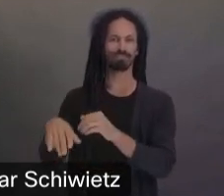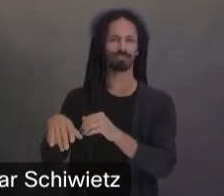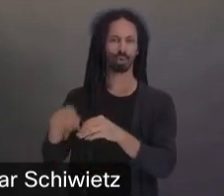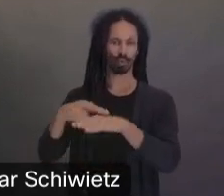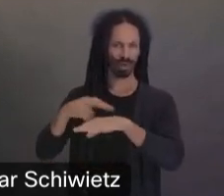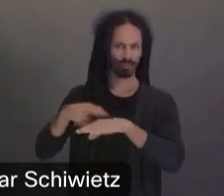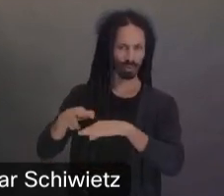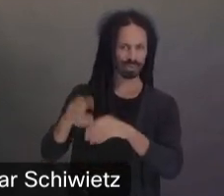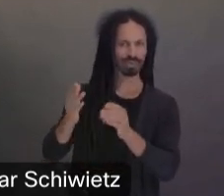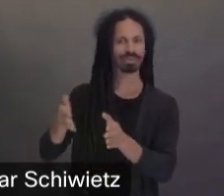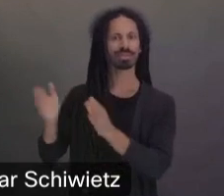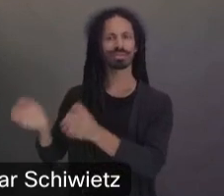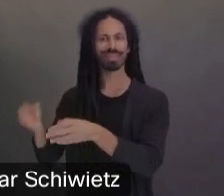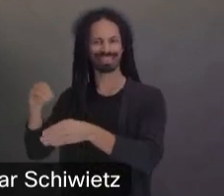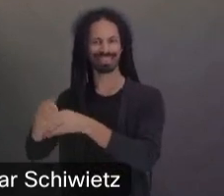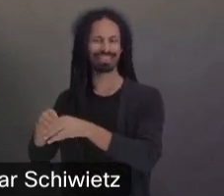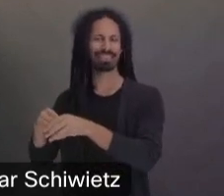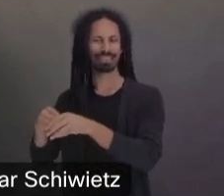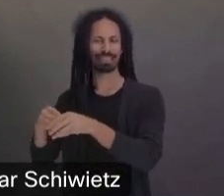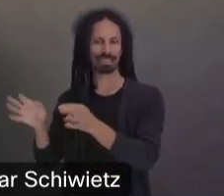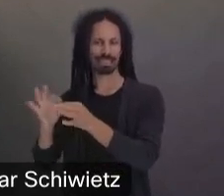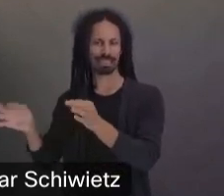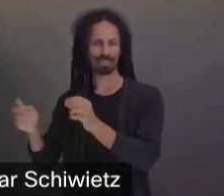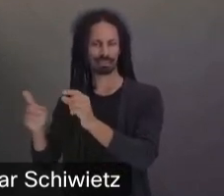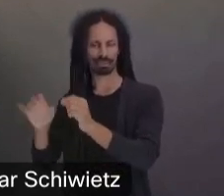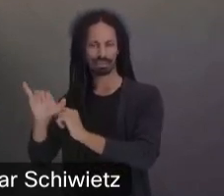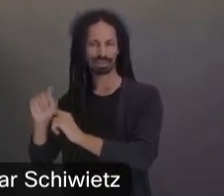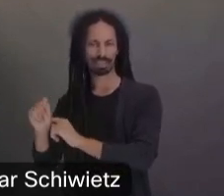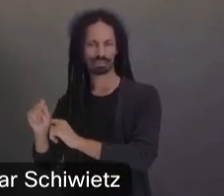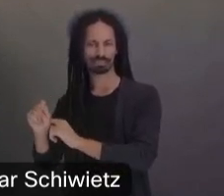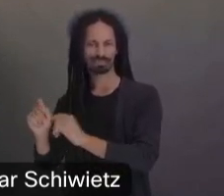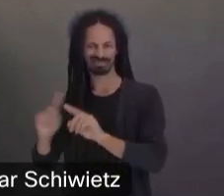N.D. end of parenthesis.